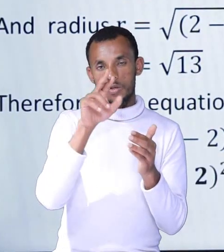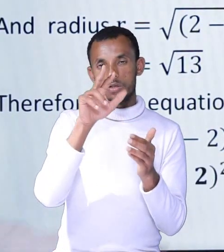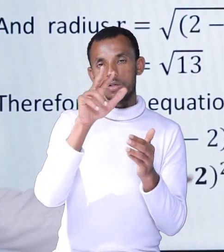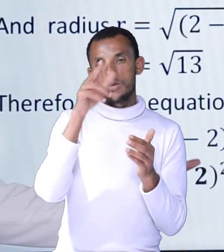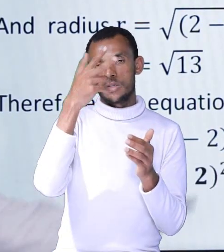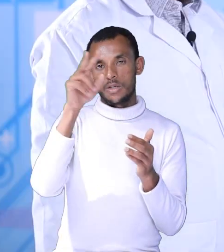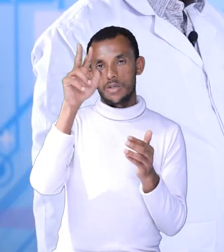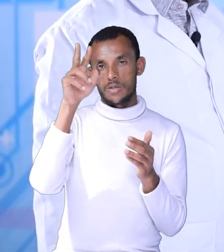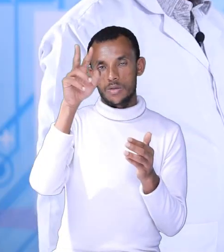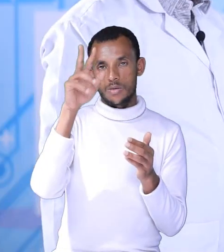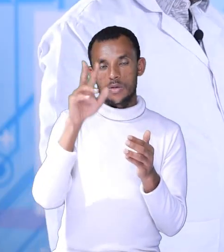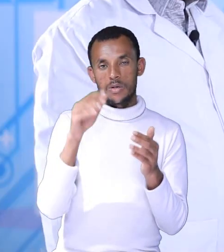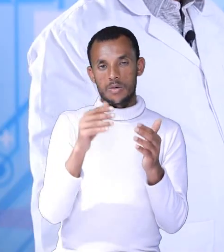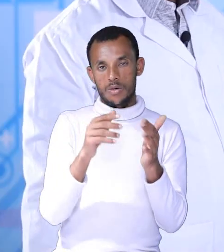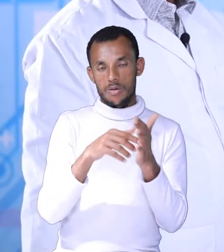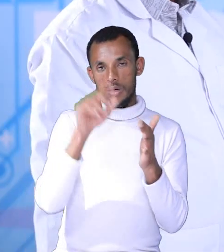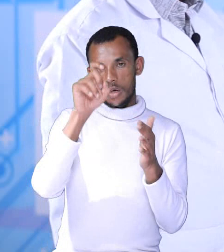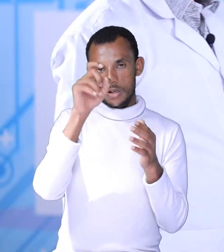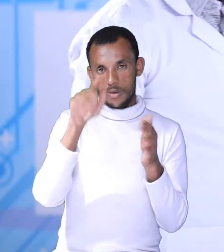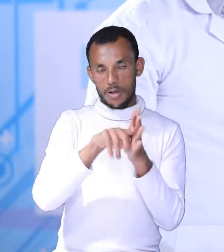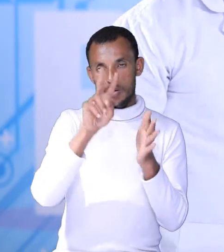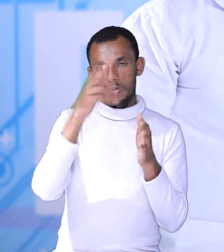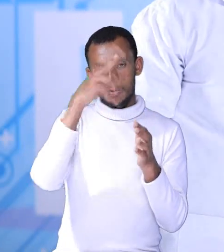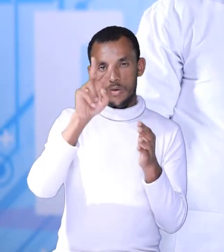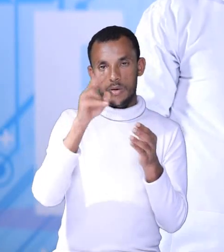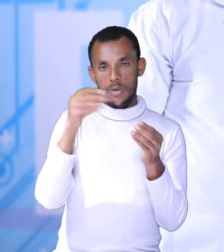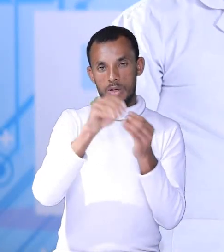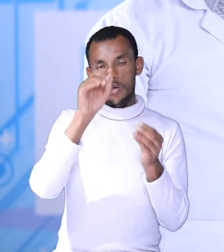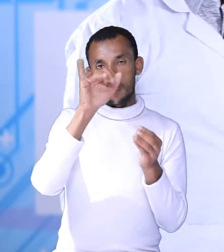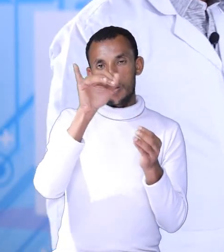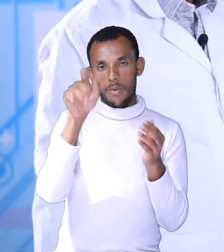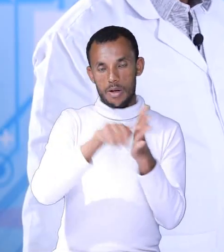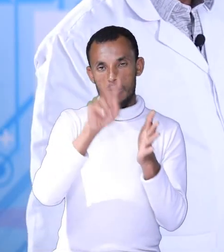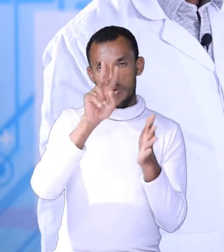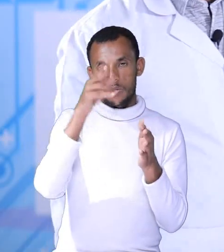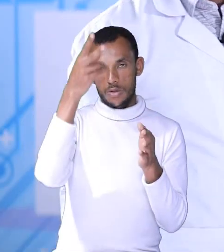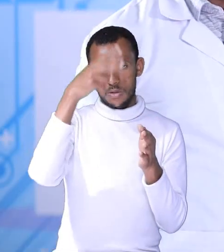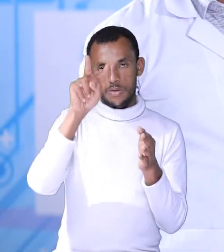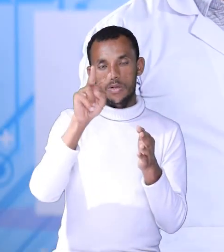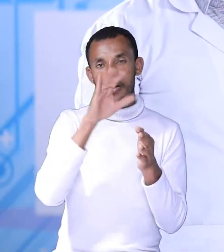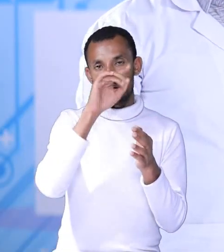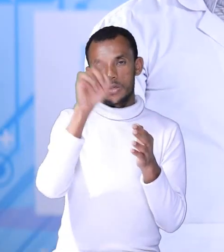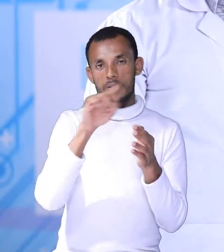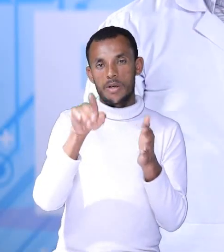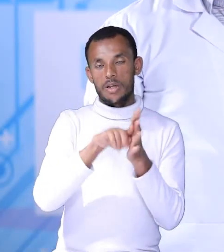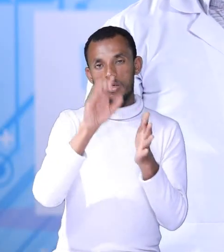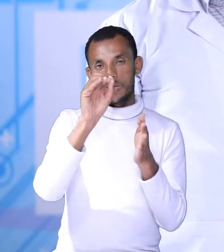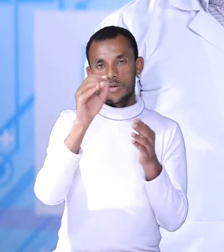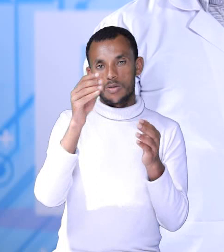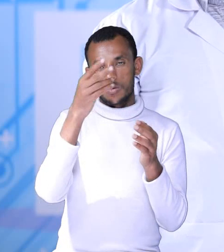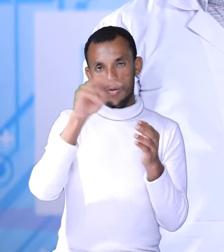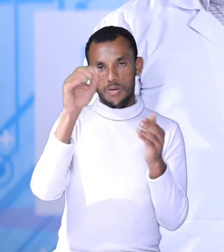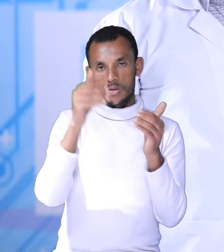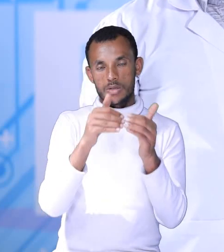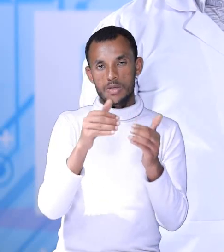So this will be this x minus 2 the whole squared plus y minus 3 the whole squared plus z minus 0 the whole squared is equal to 13.